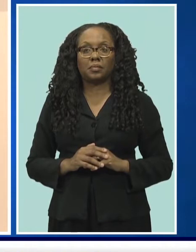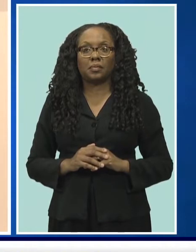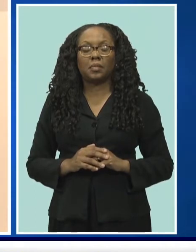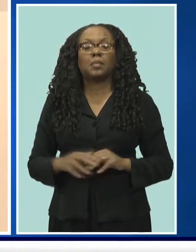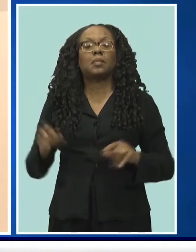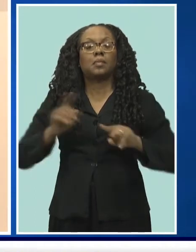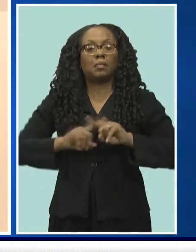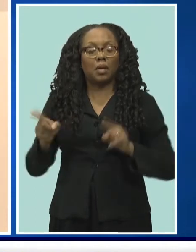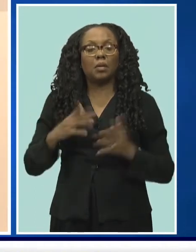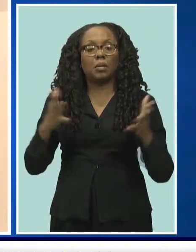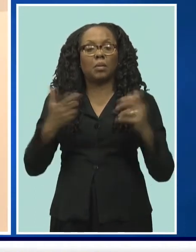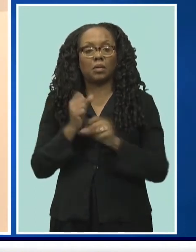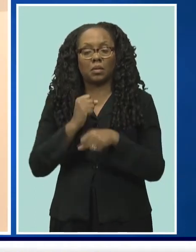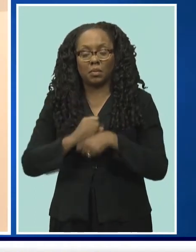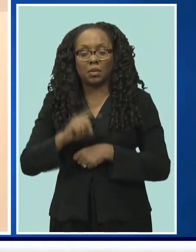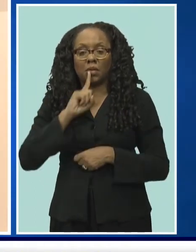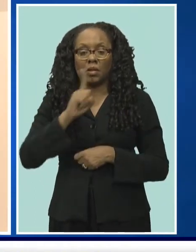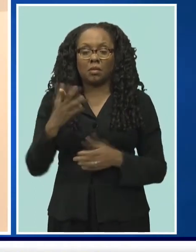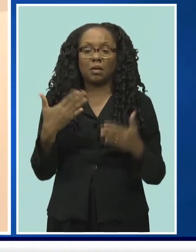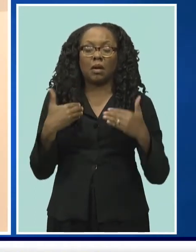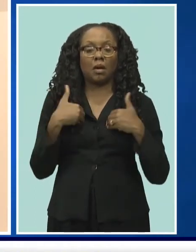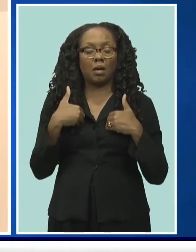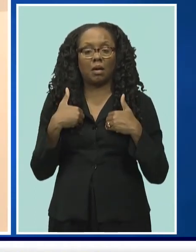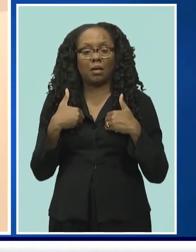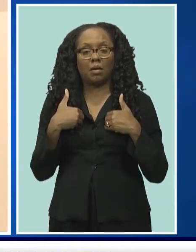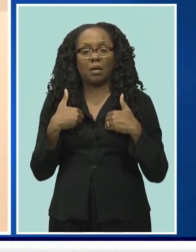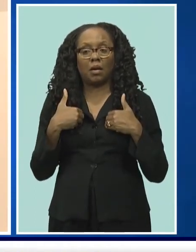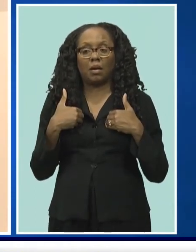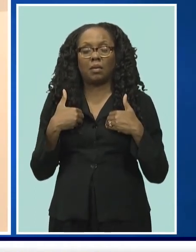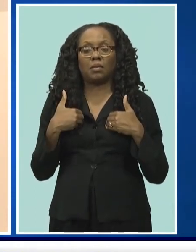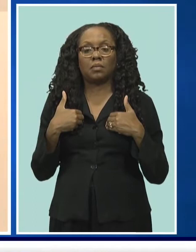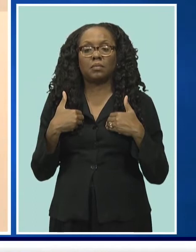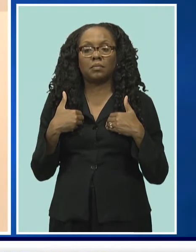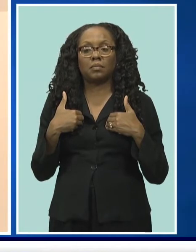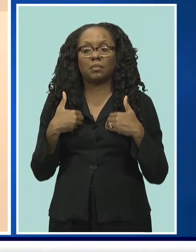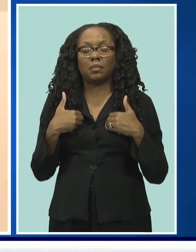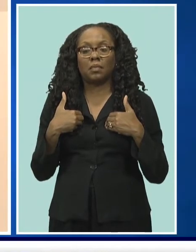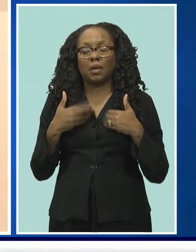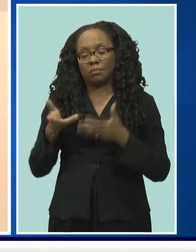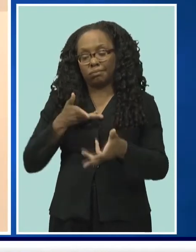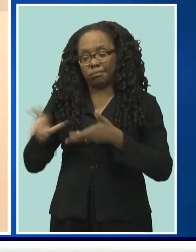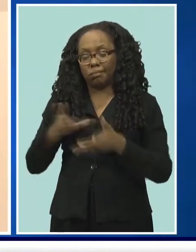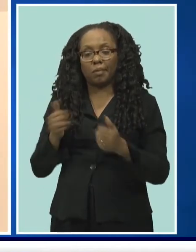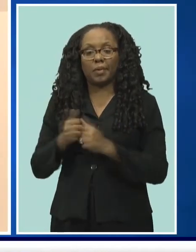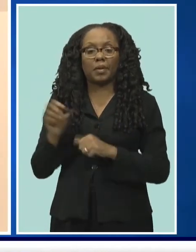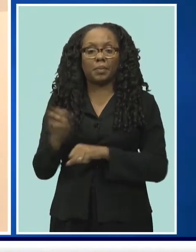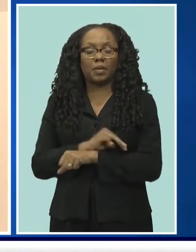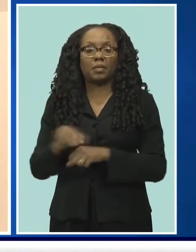unattended by ensuring that we build out, in collaboration with the Ministry of Education and Technological and